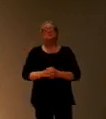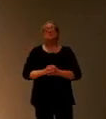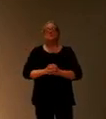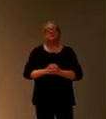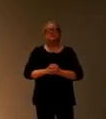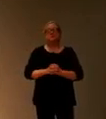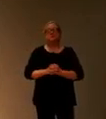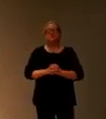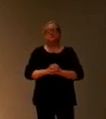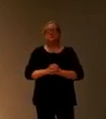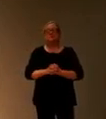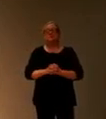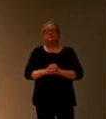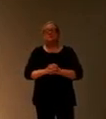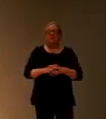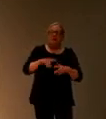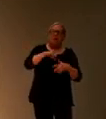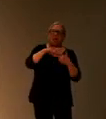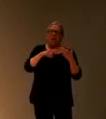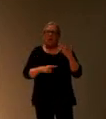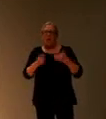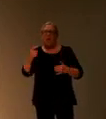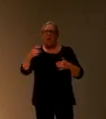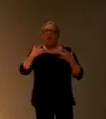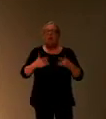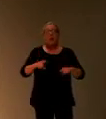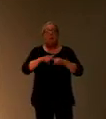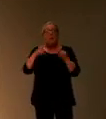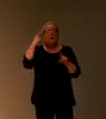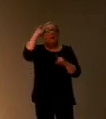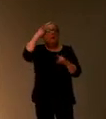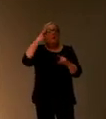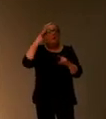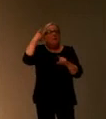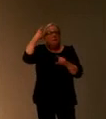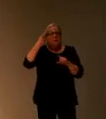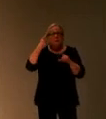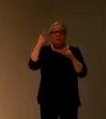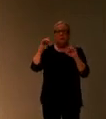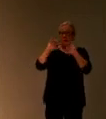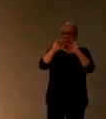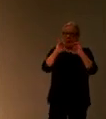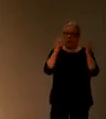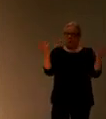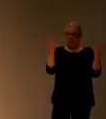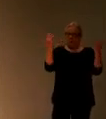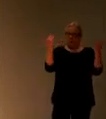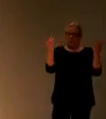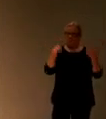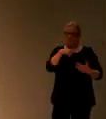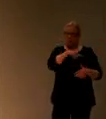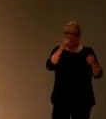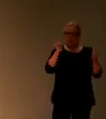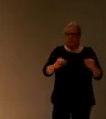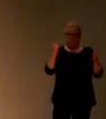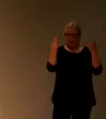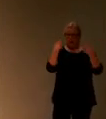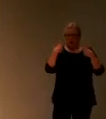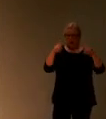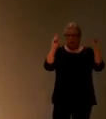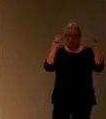Now, all of this can be a downer, but then we think about the opportunity that we can achieve when